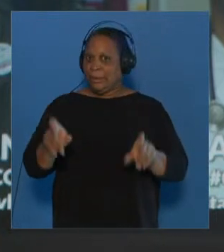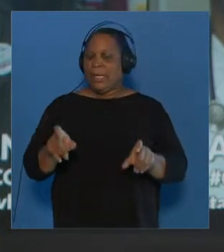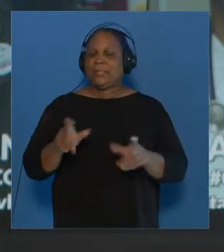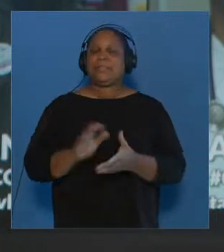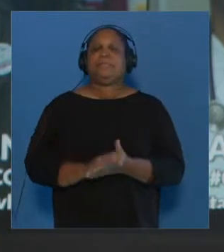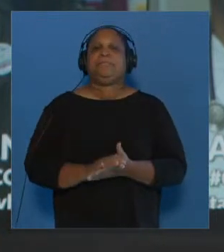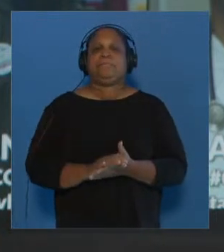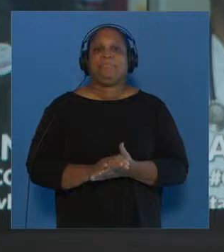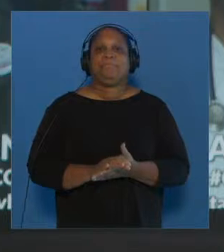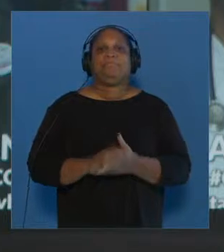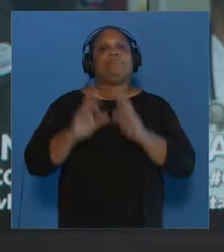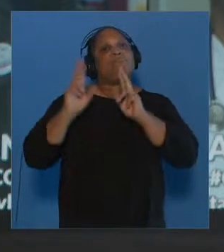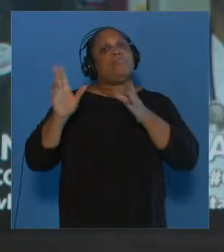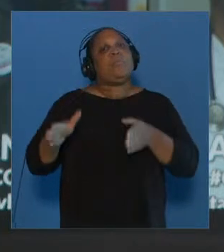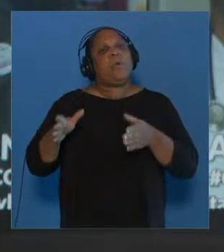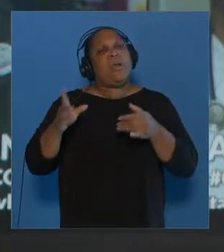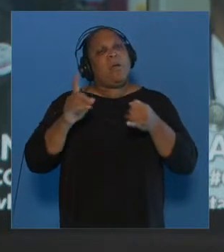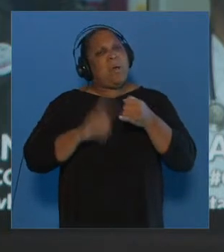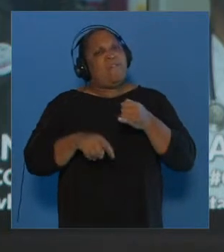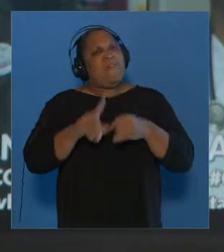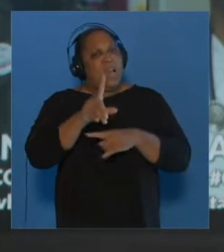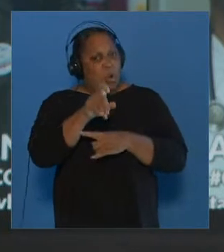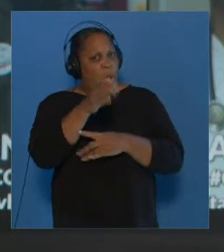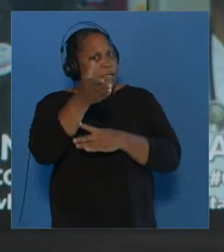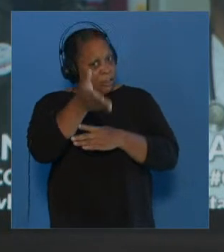final question, Premier, for you.